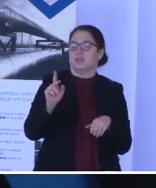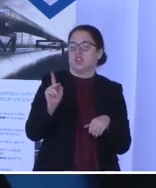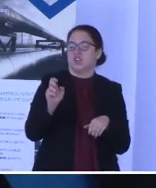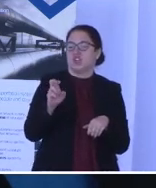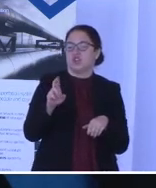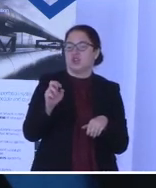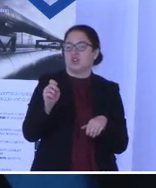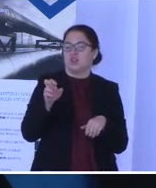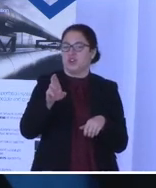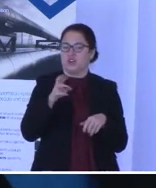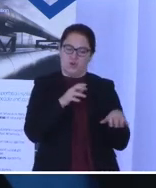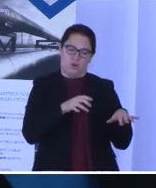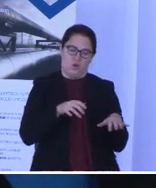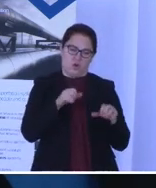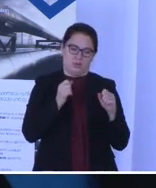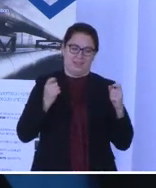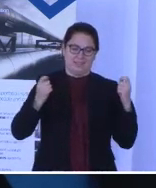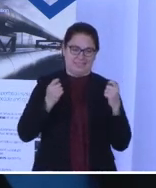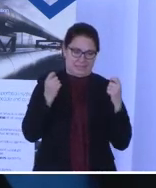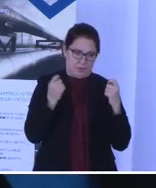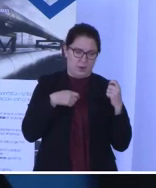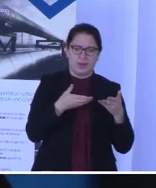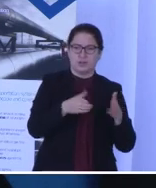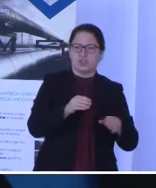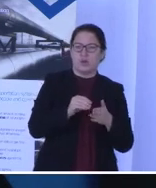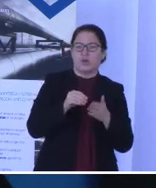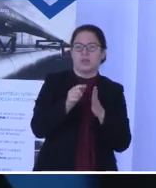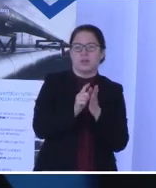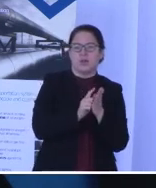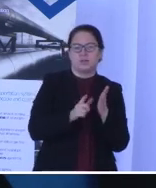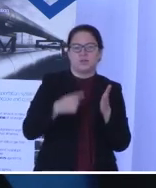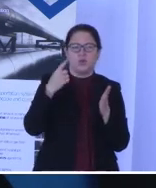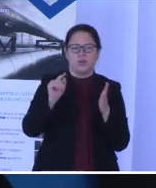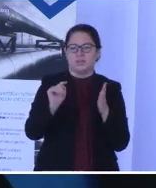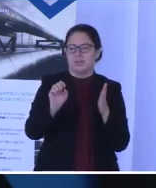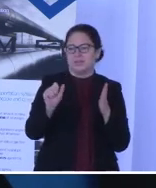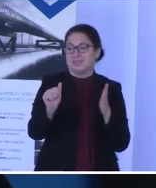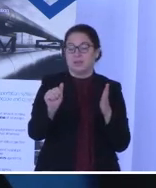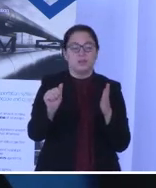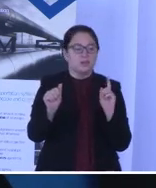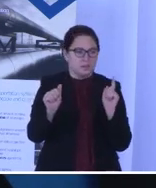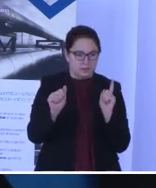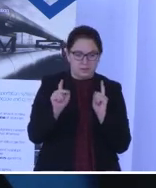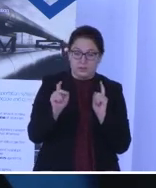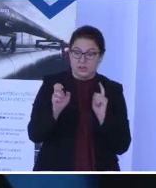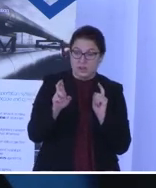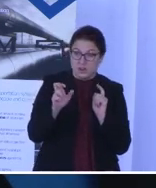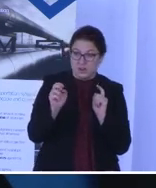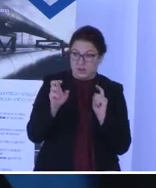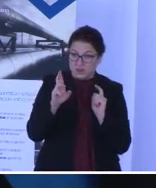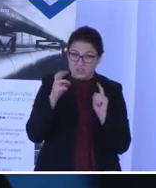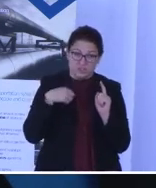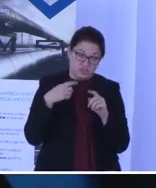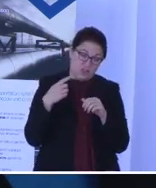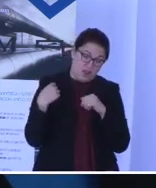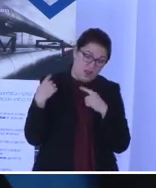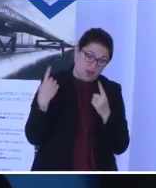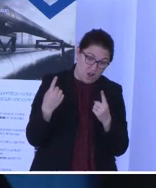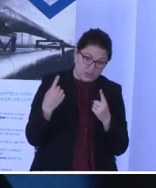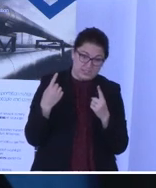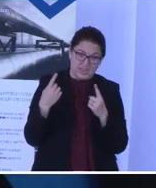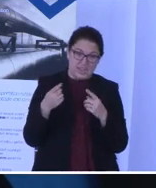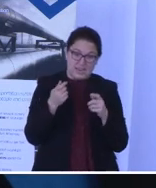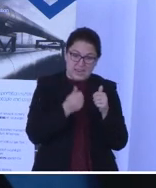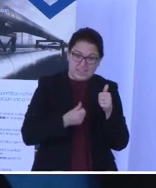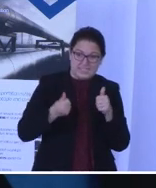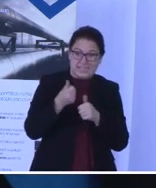and our General Counsel in TSA, our Chief Counsel in TSA. She is the longest standing executive hire in this